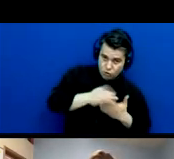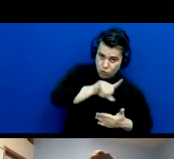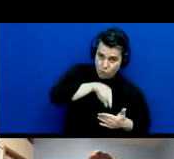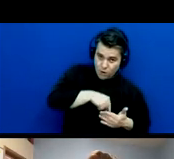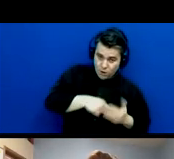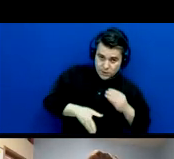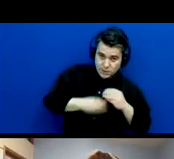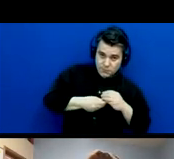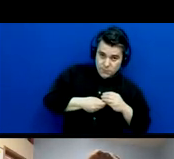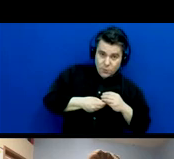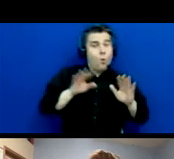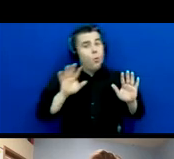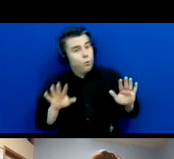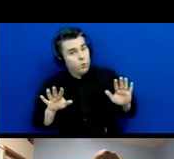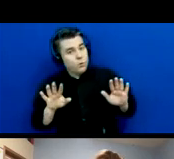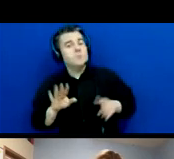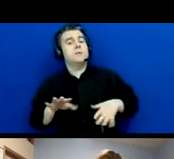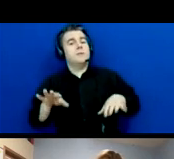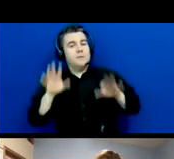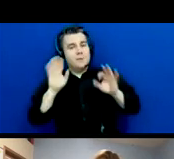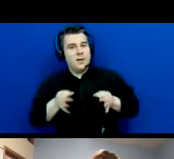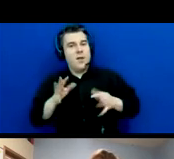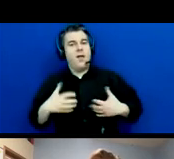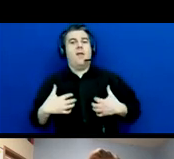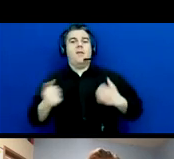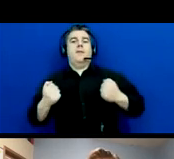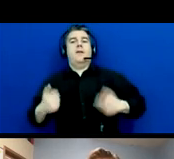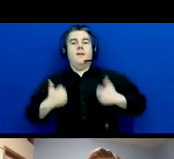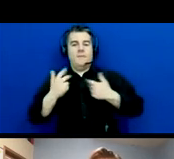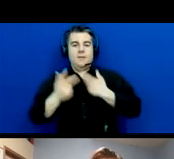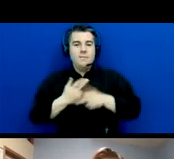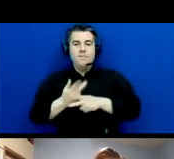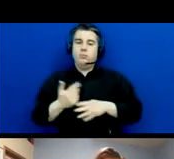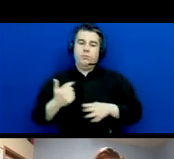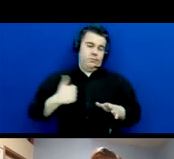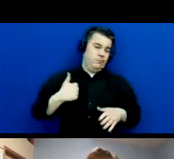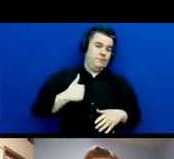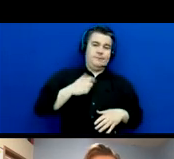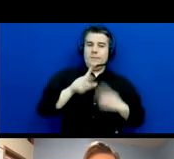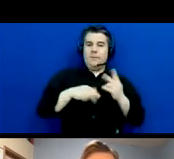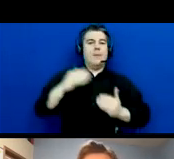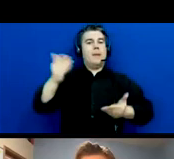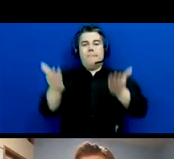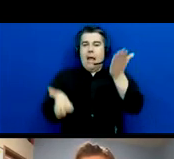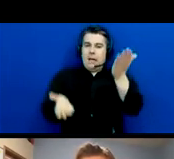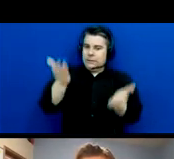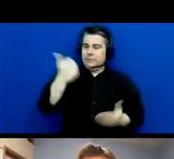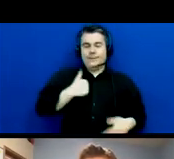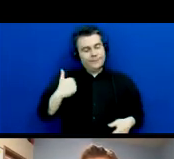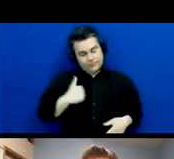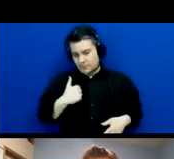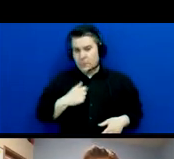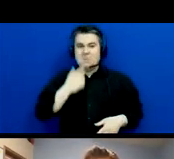your body, or decide to adopt a healthy lifestyle. I am really all about moderation in all things. I'm not telling you you've got